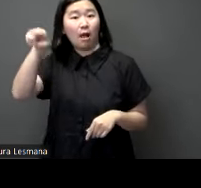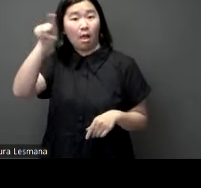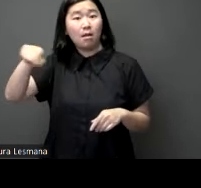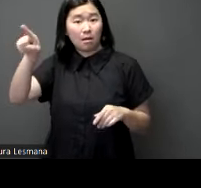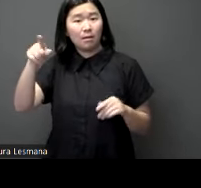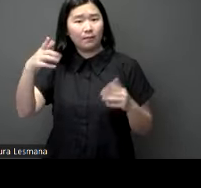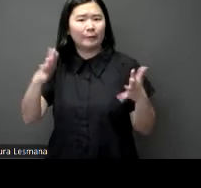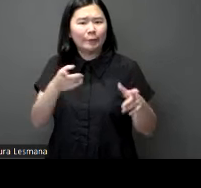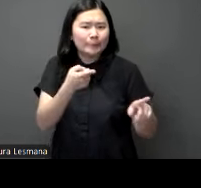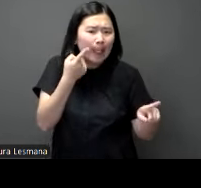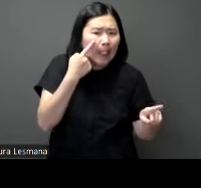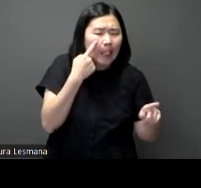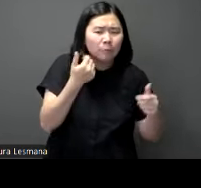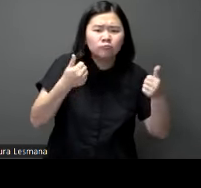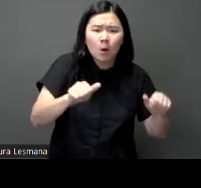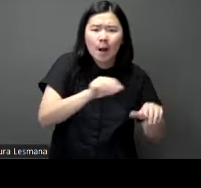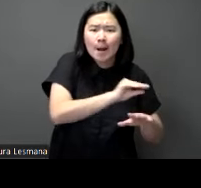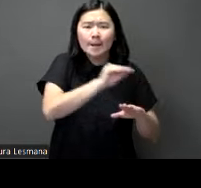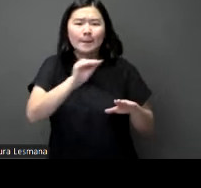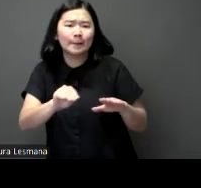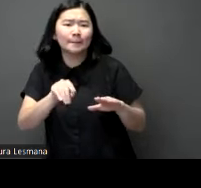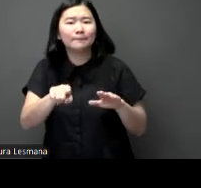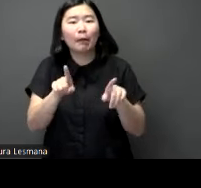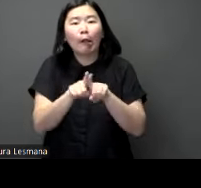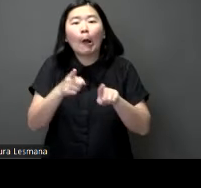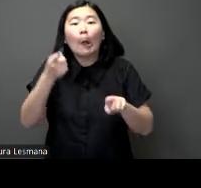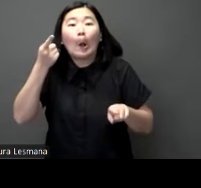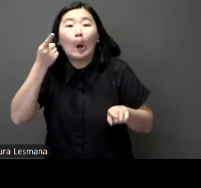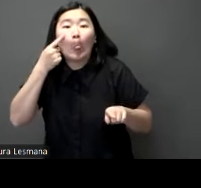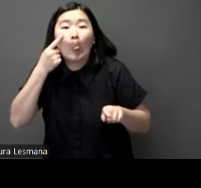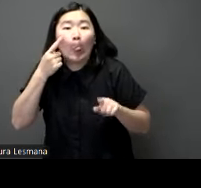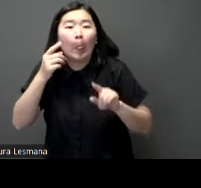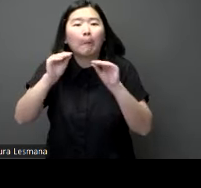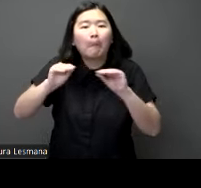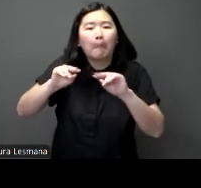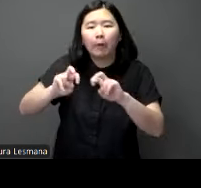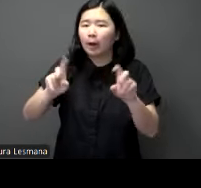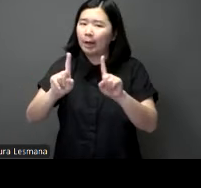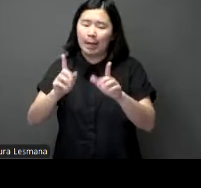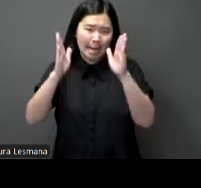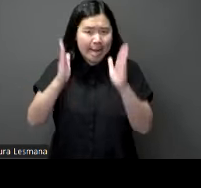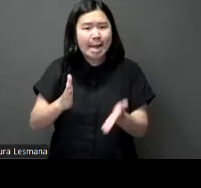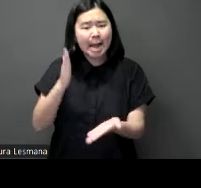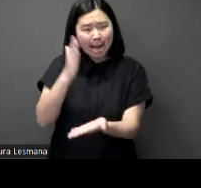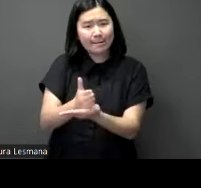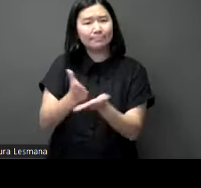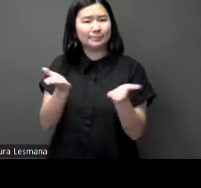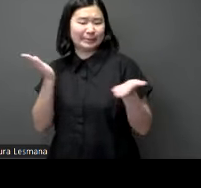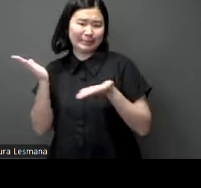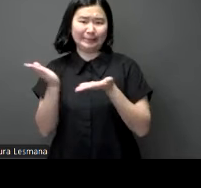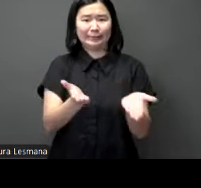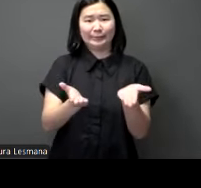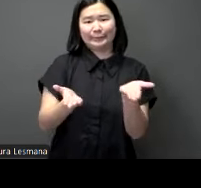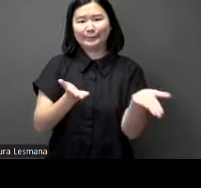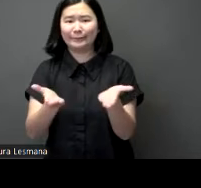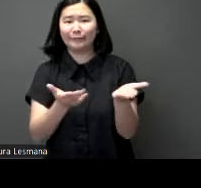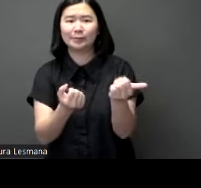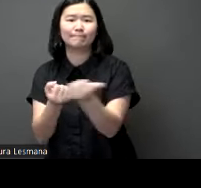that doesn't need to tell you what to do, but it lets you work with the teams themselves, and it focuses